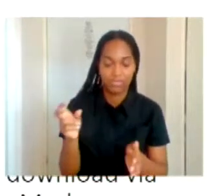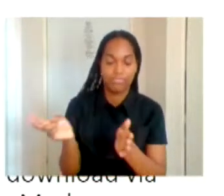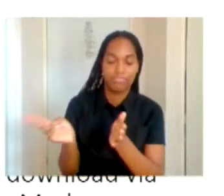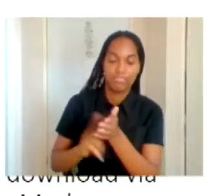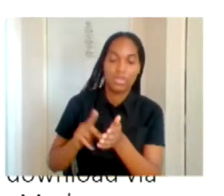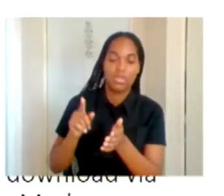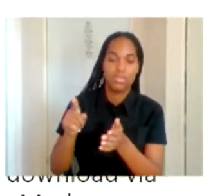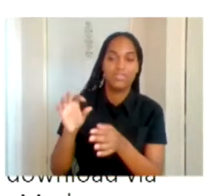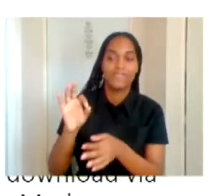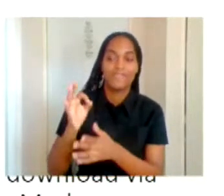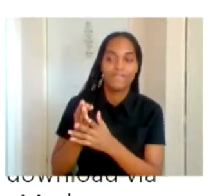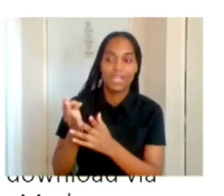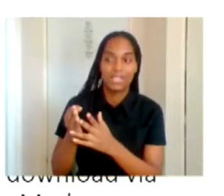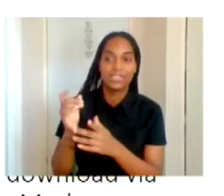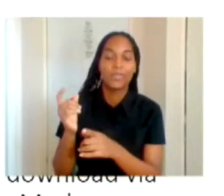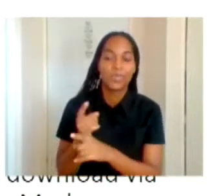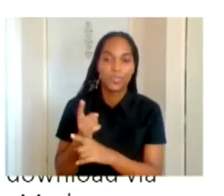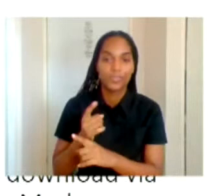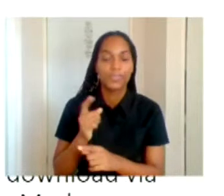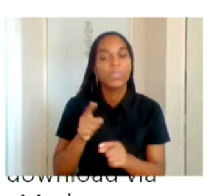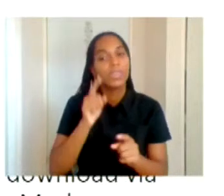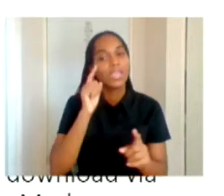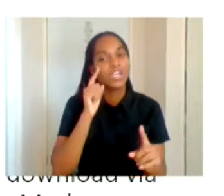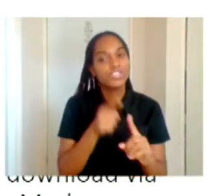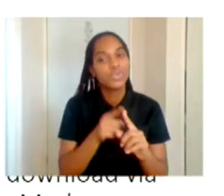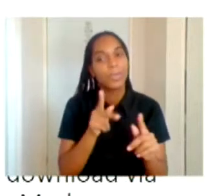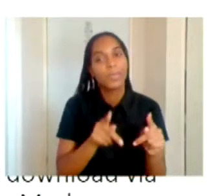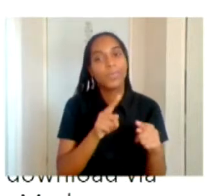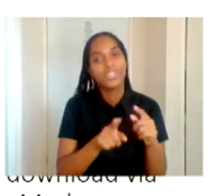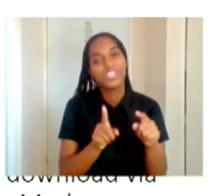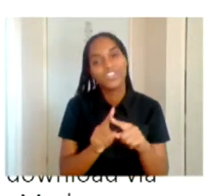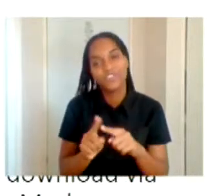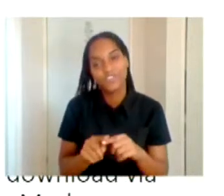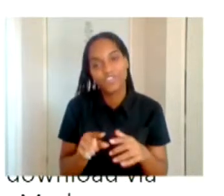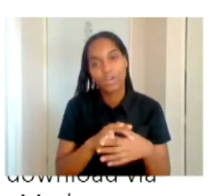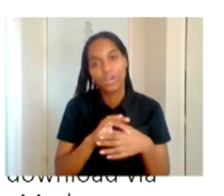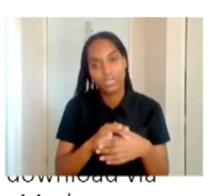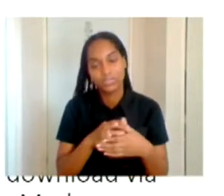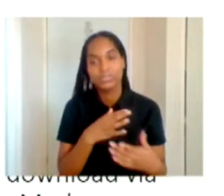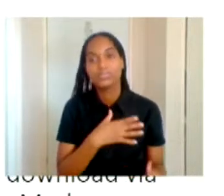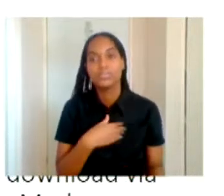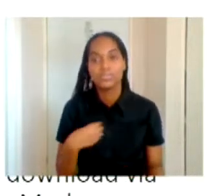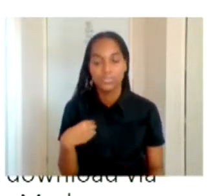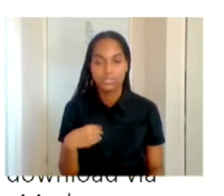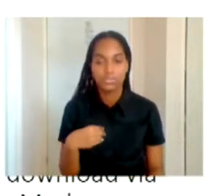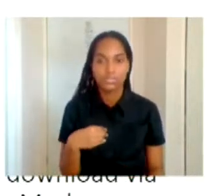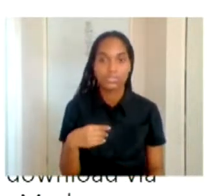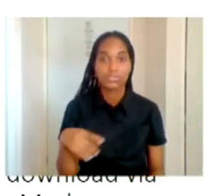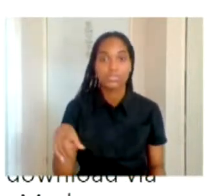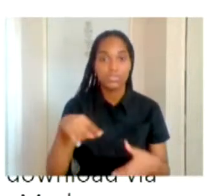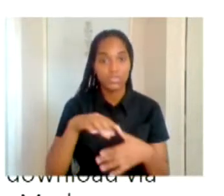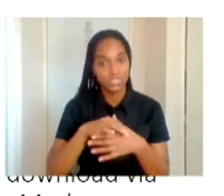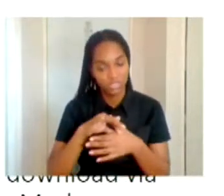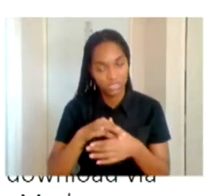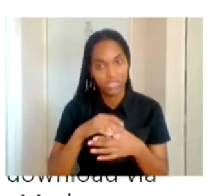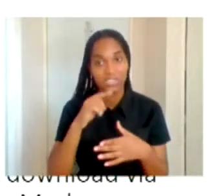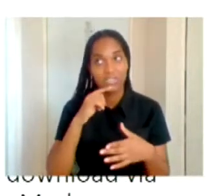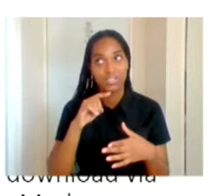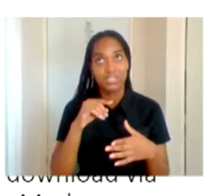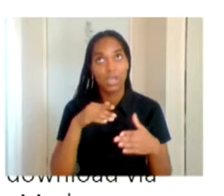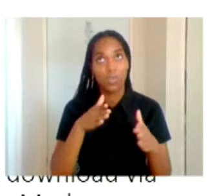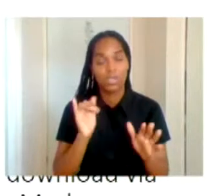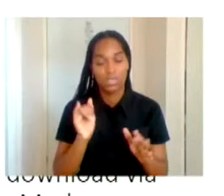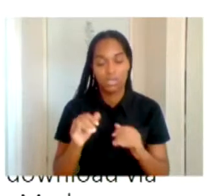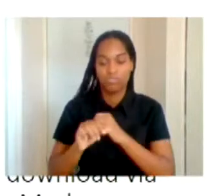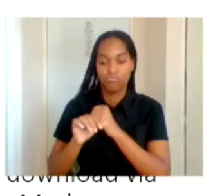can imagine targeting people with different content, and the content is actually marked in such a way that the broadcaster app